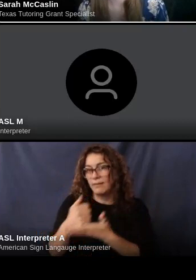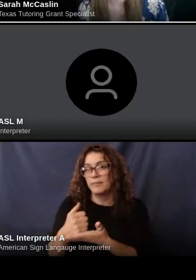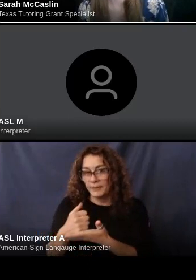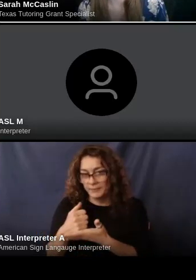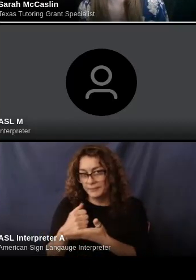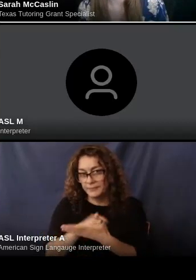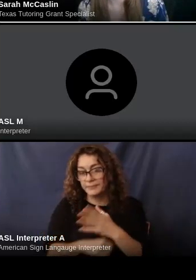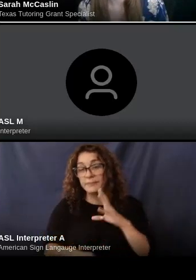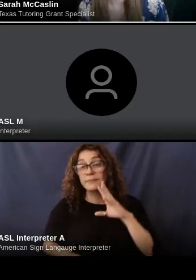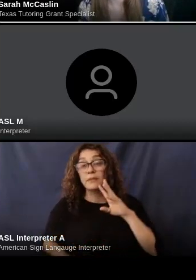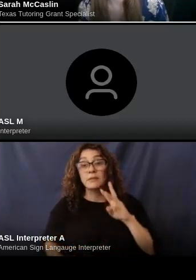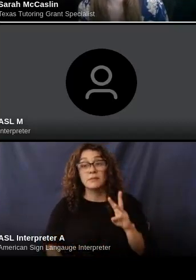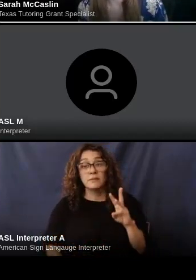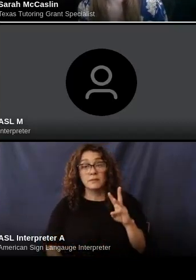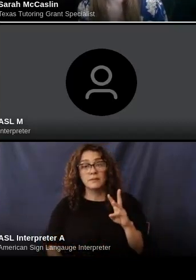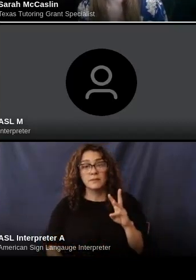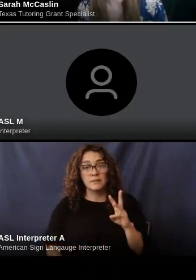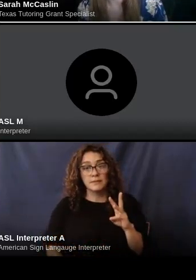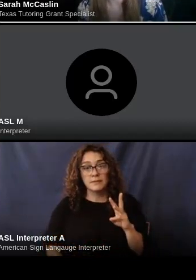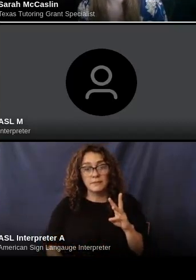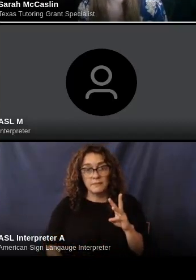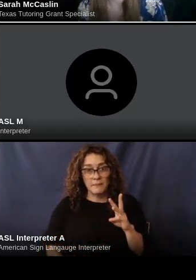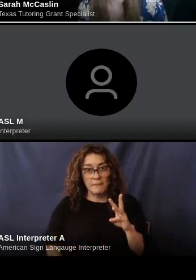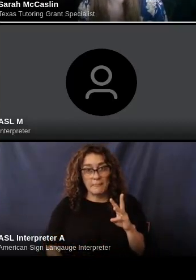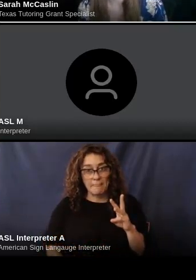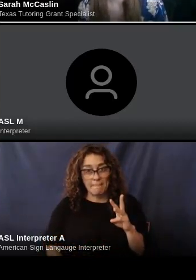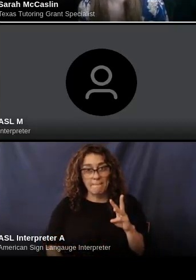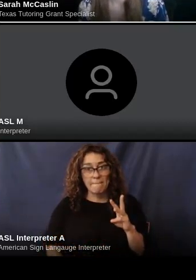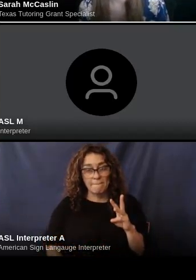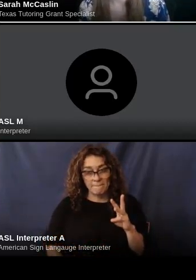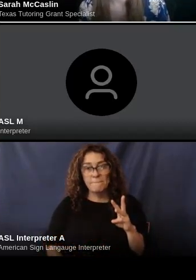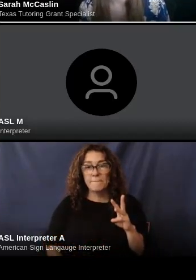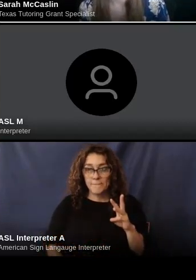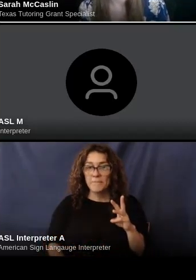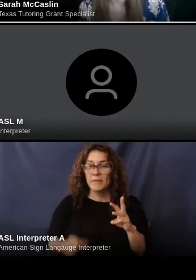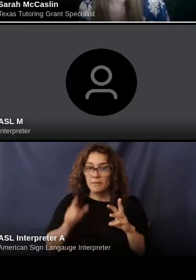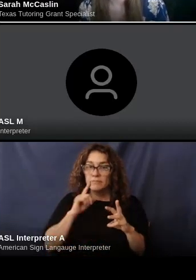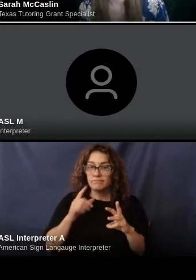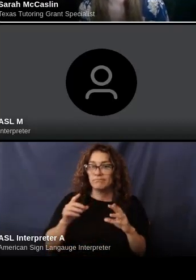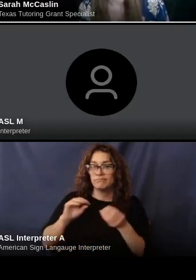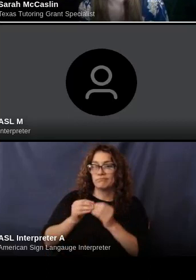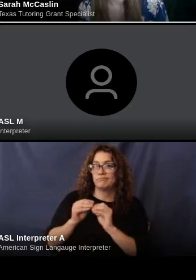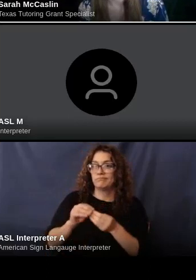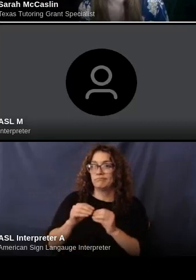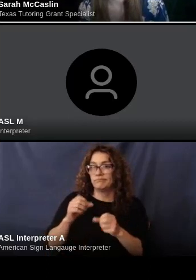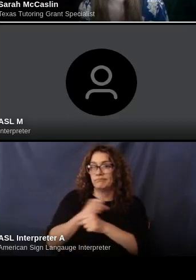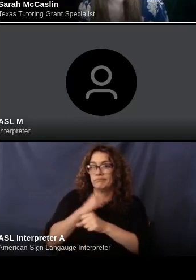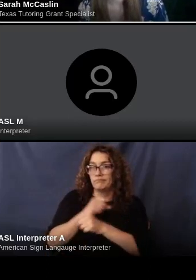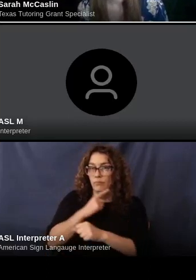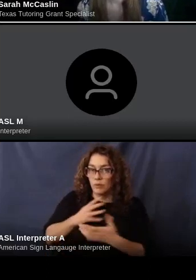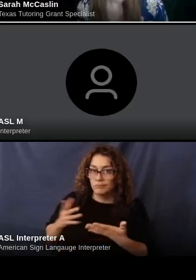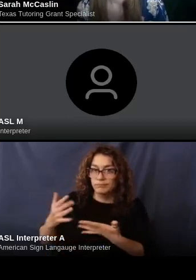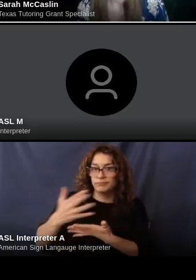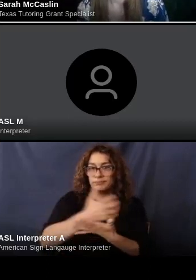thing is one of their grant responsibilities is to collect and analyze data to evaluate regional impact and